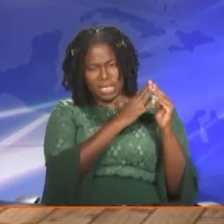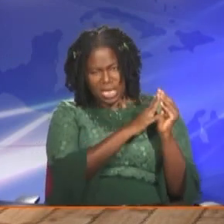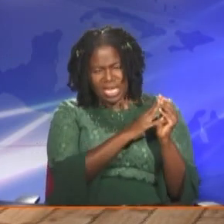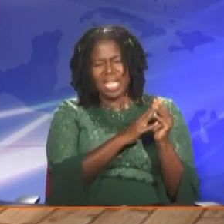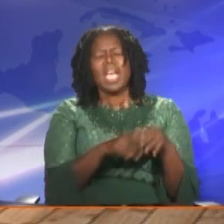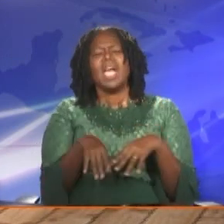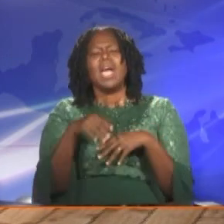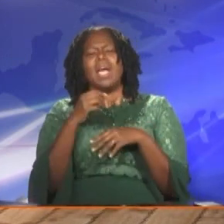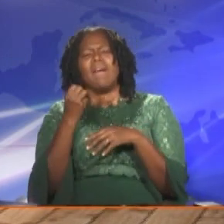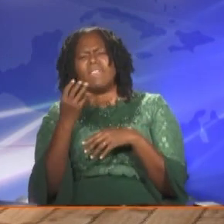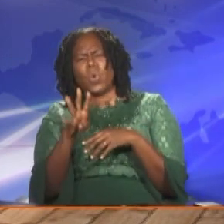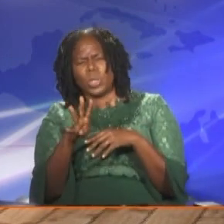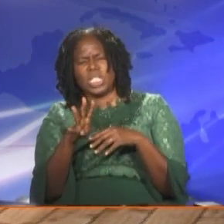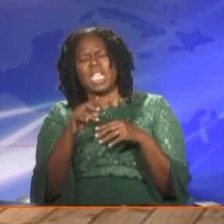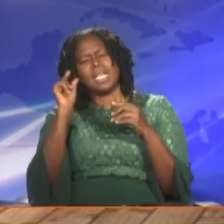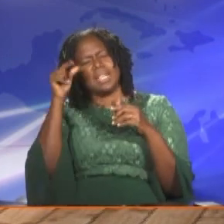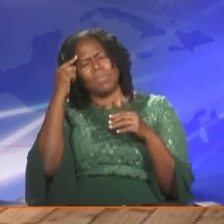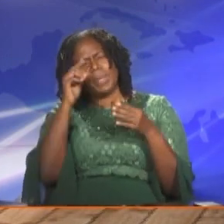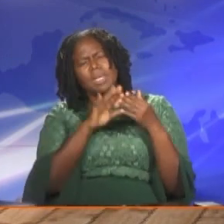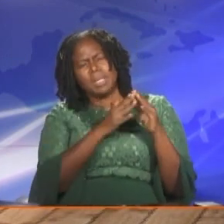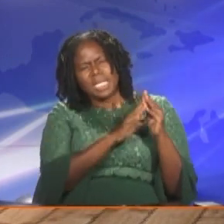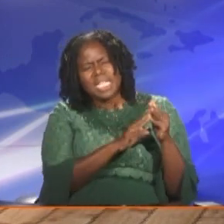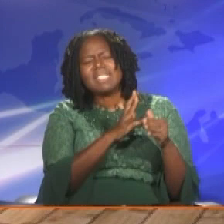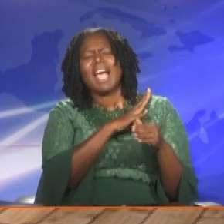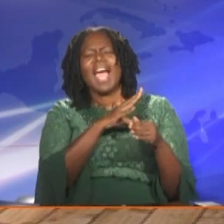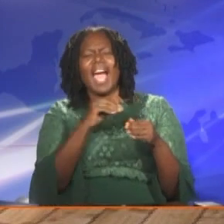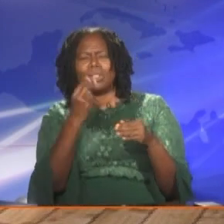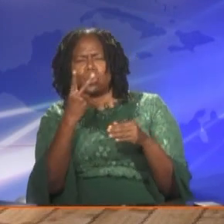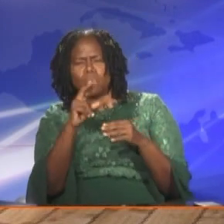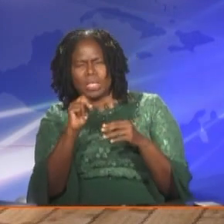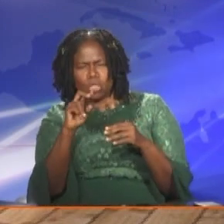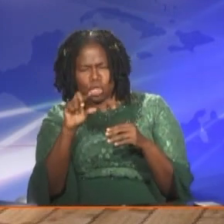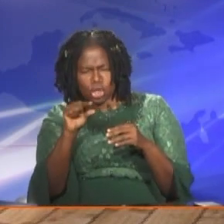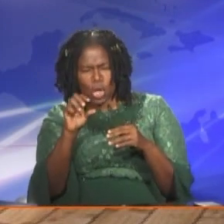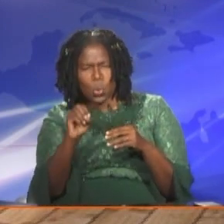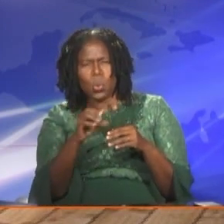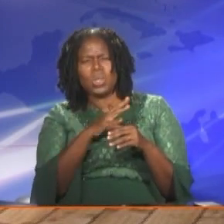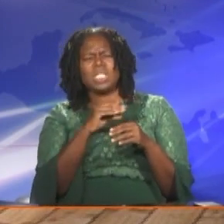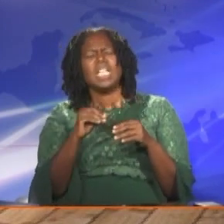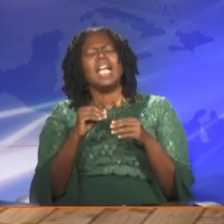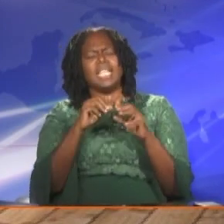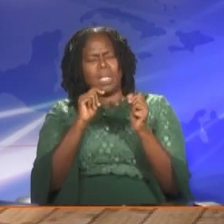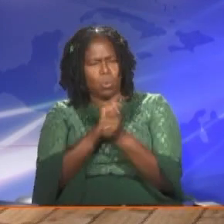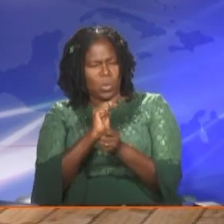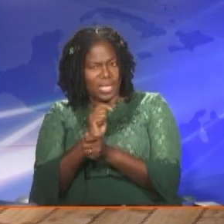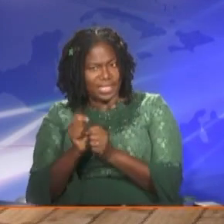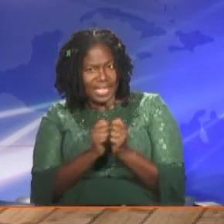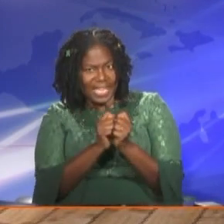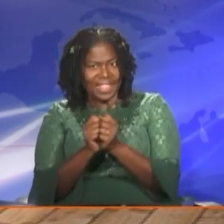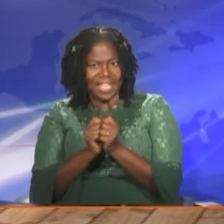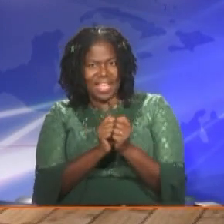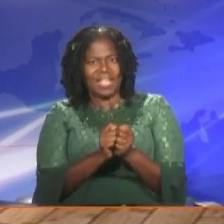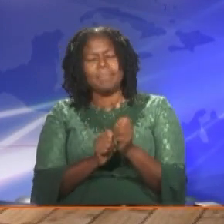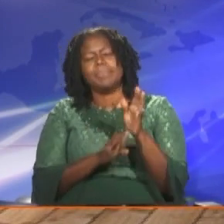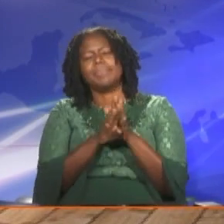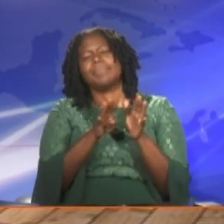function of this committee really is to develop a child labor policy, to develop policies